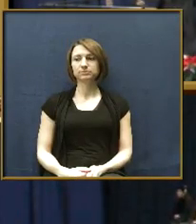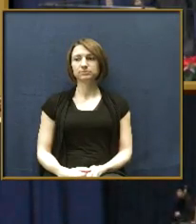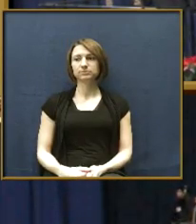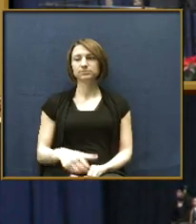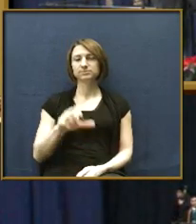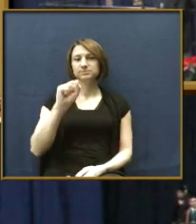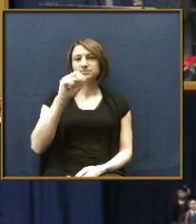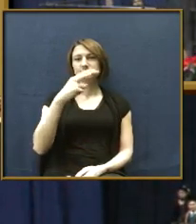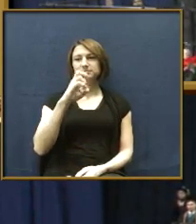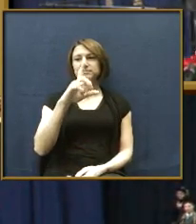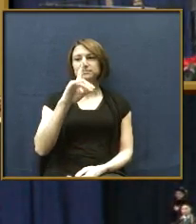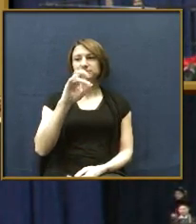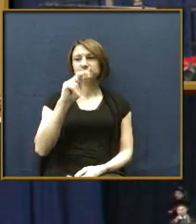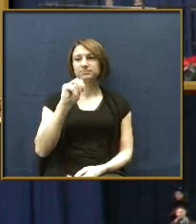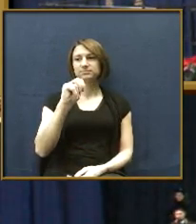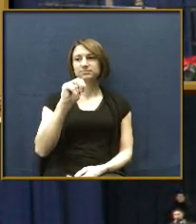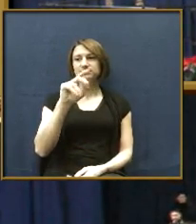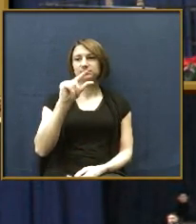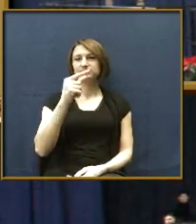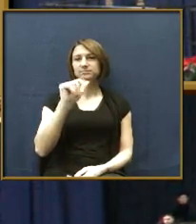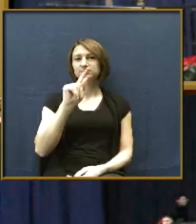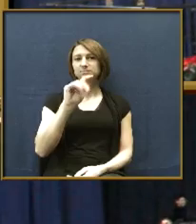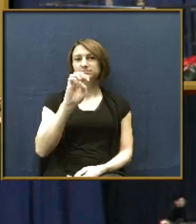Sheldon Howard Gatewood.